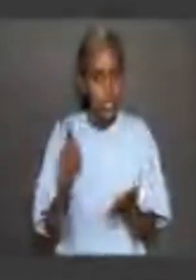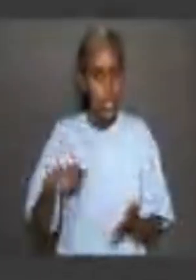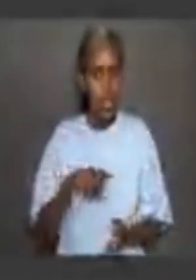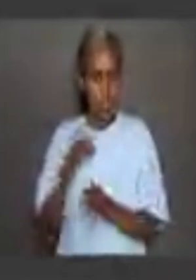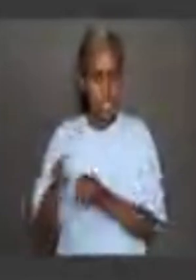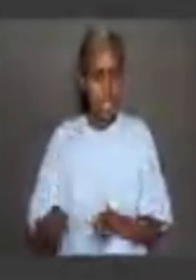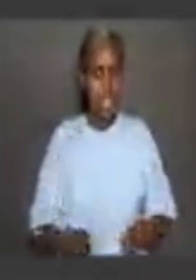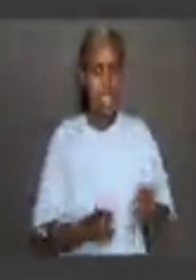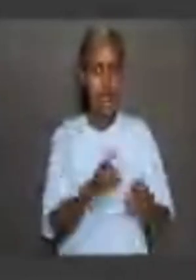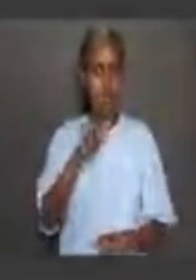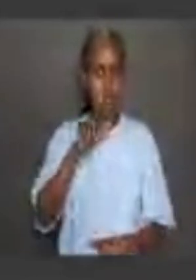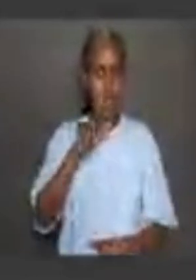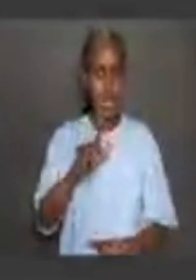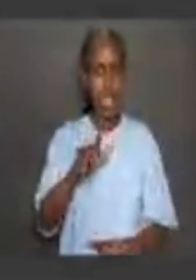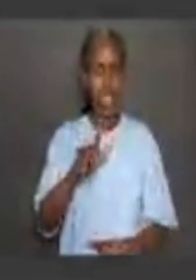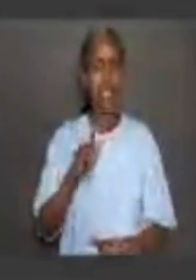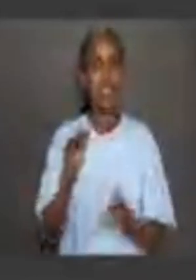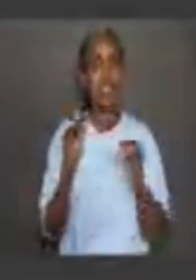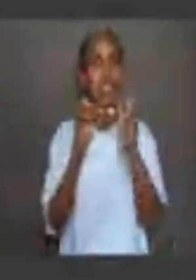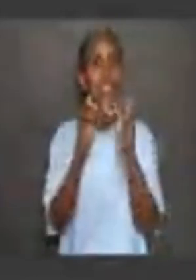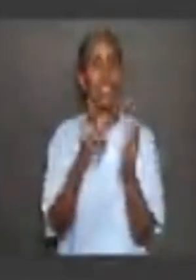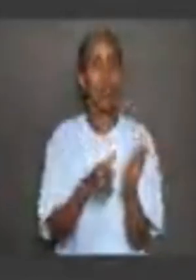of linear inequalities.